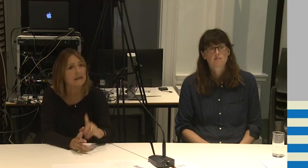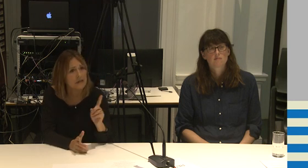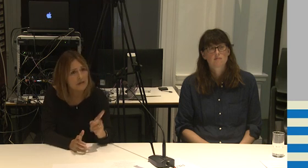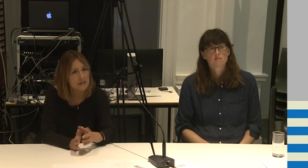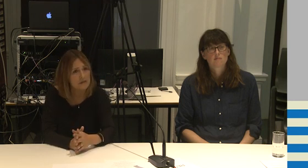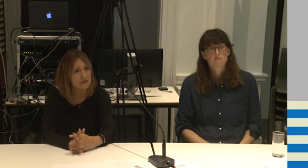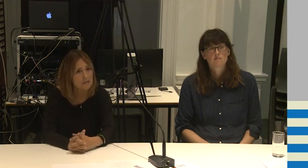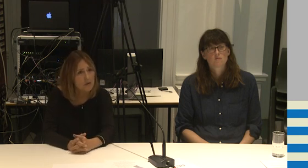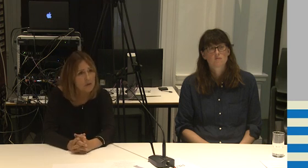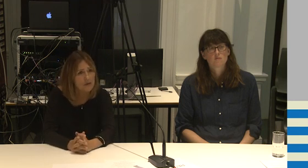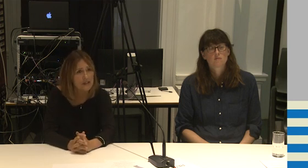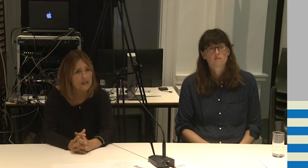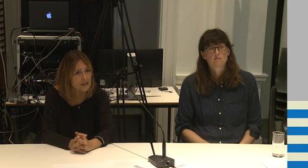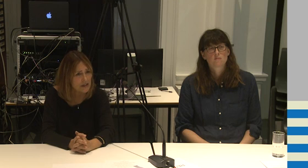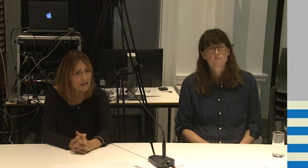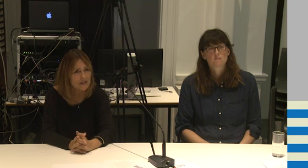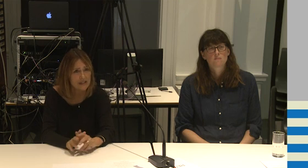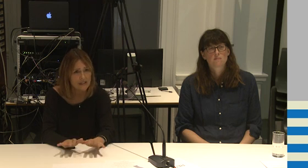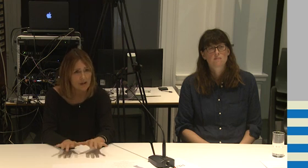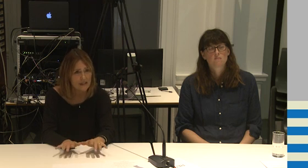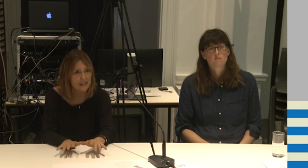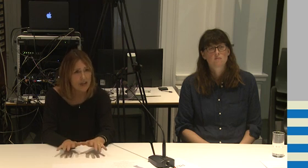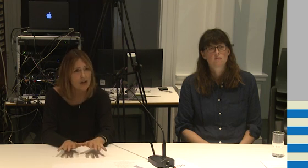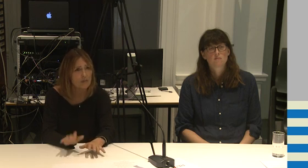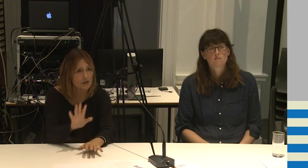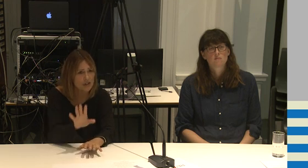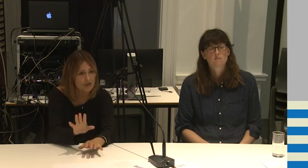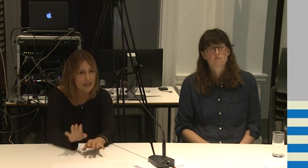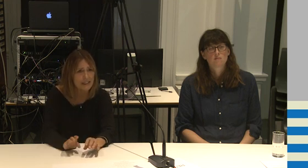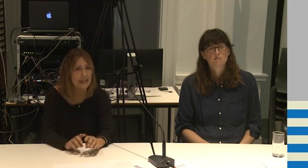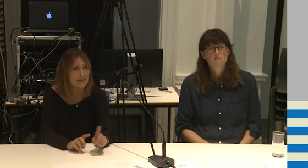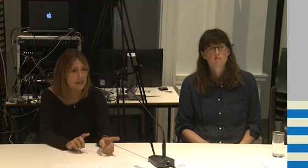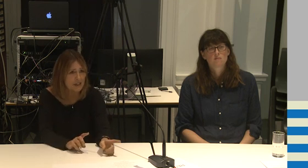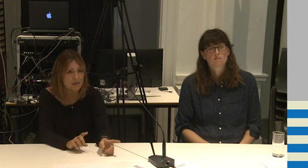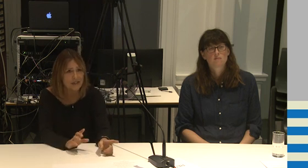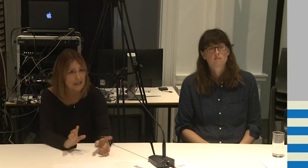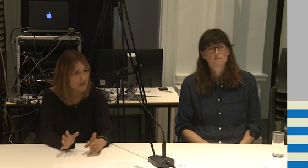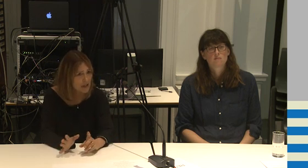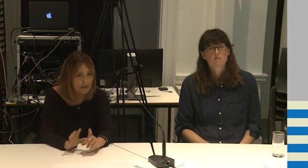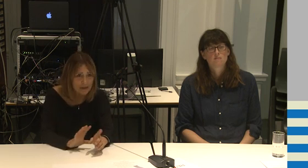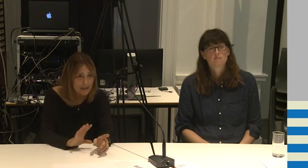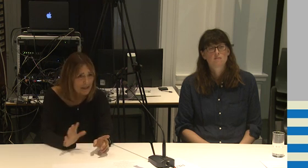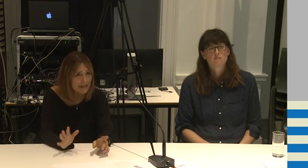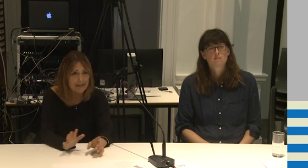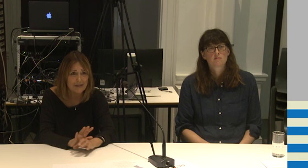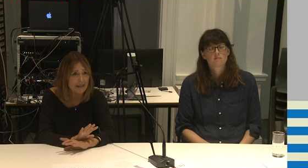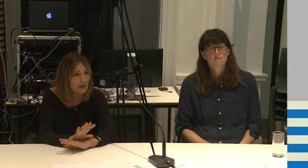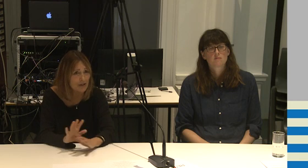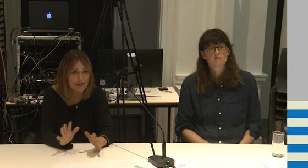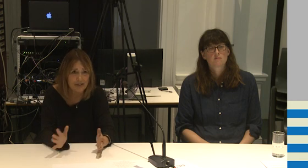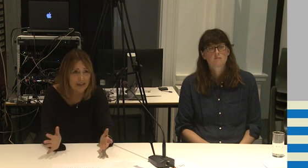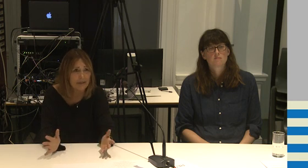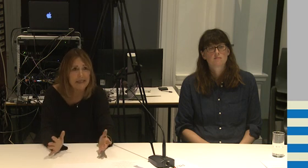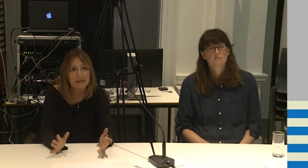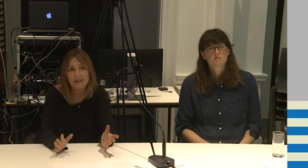I mean, in university it was very poor, because I can't obviously type, watch the screen and the interpreter at the same time. You